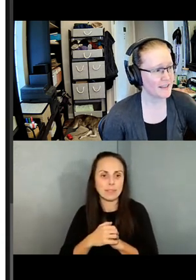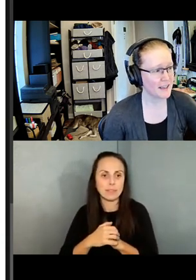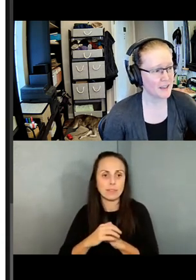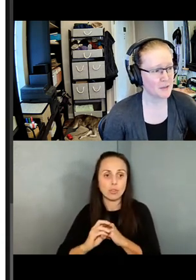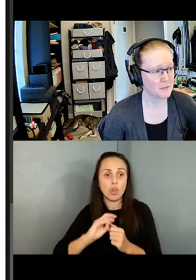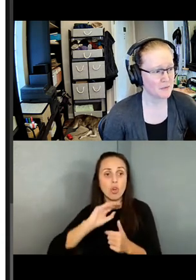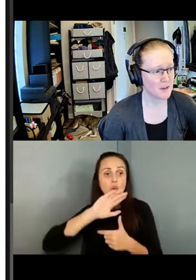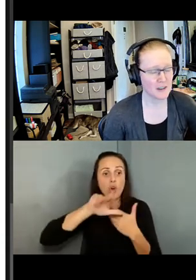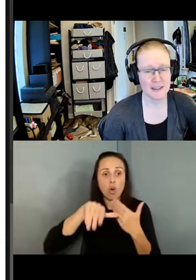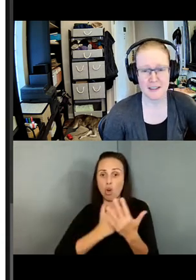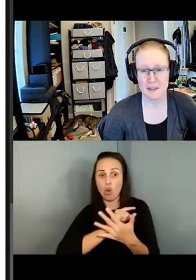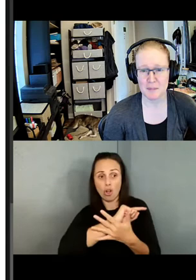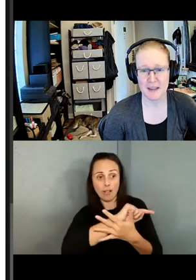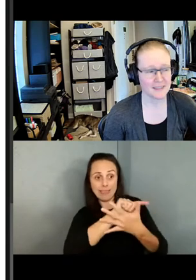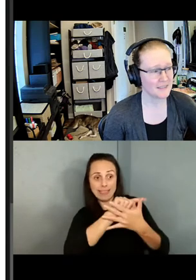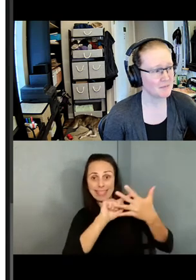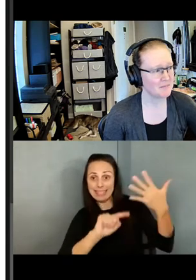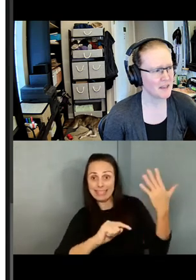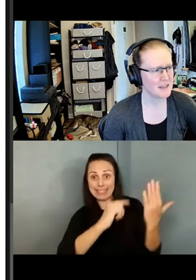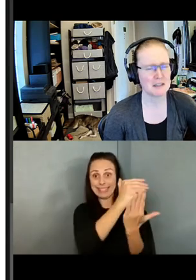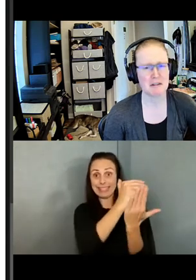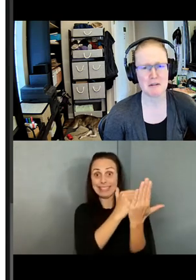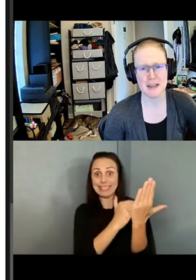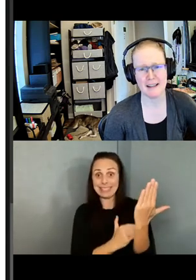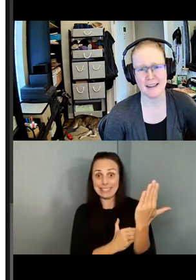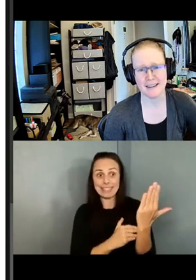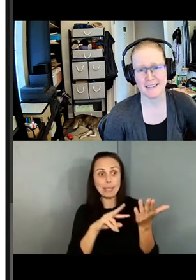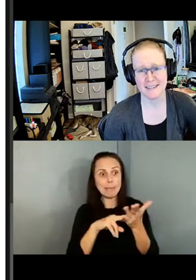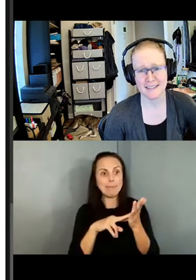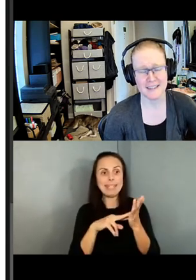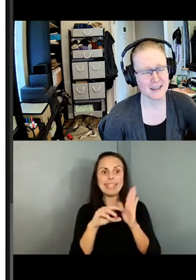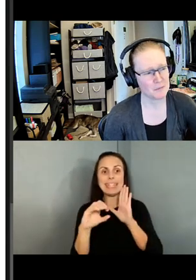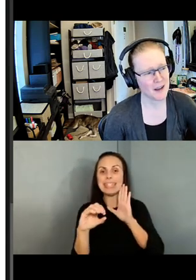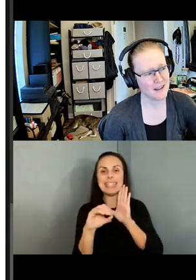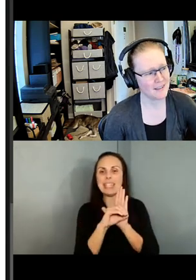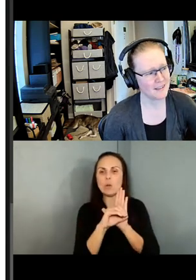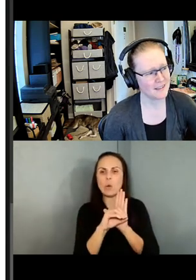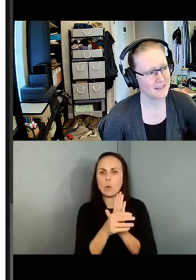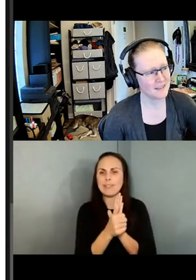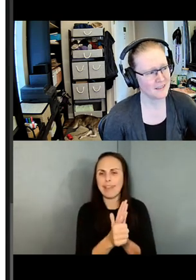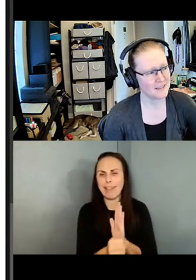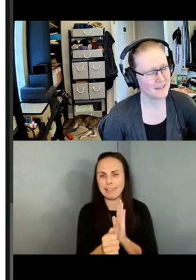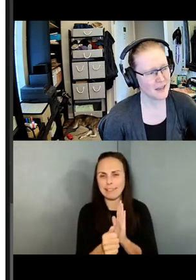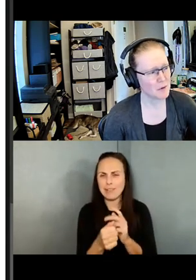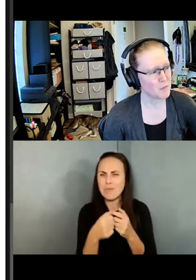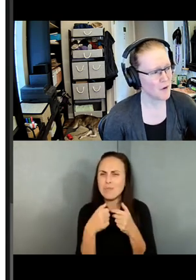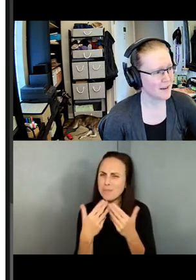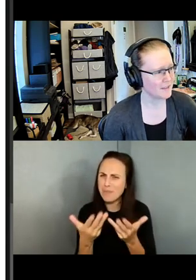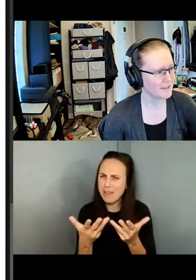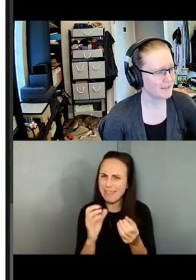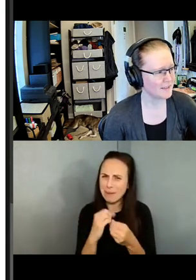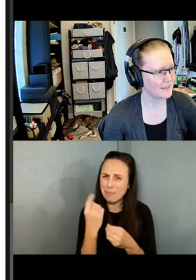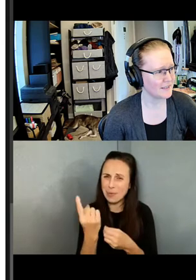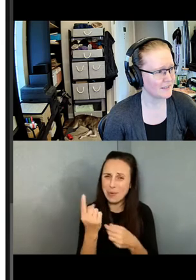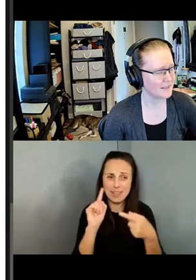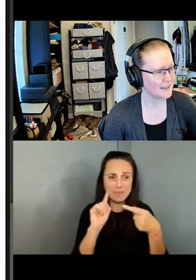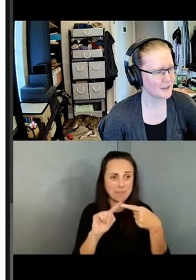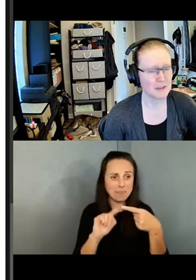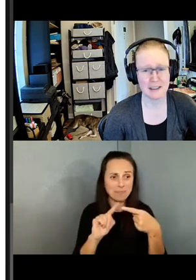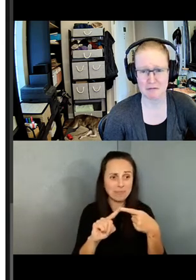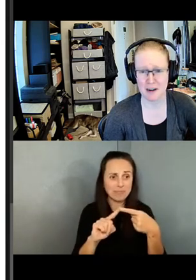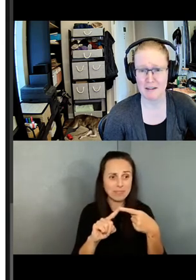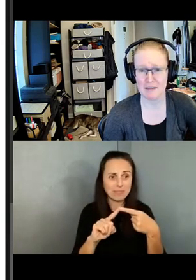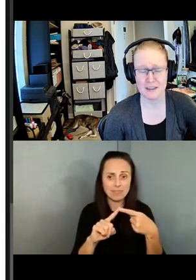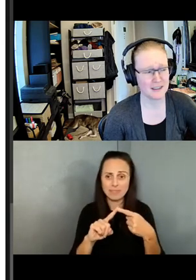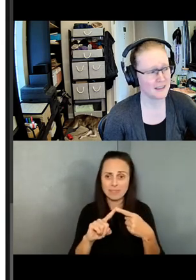All these things are listed as being zero talent. It's like, well, number one is